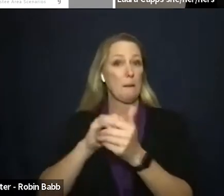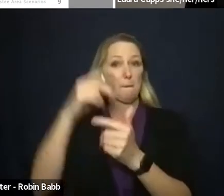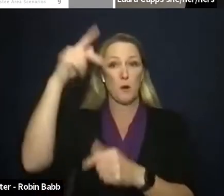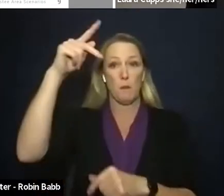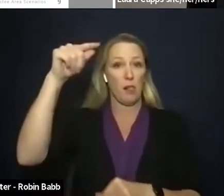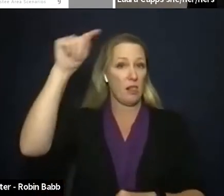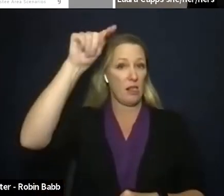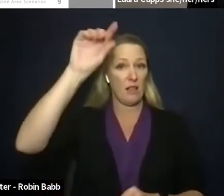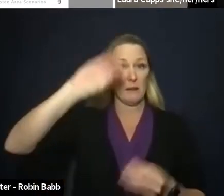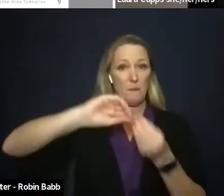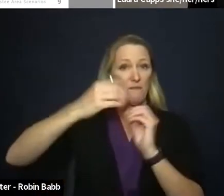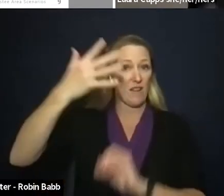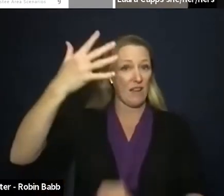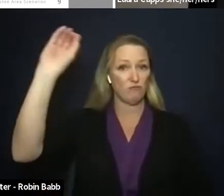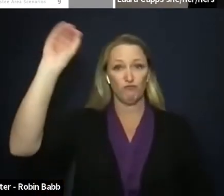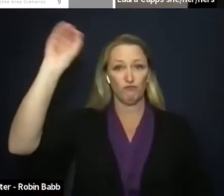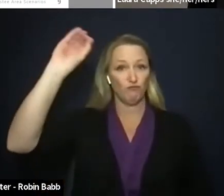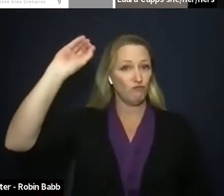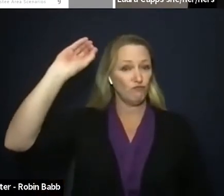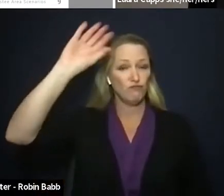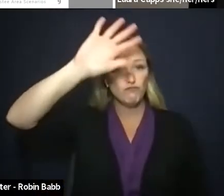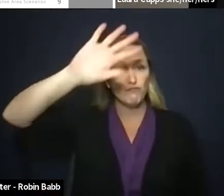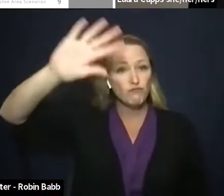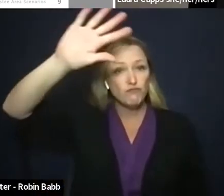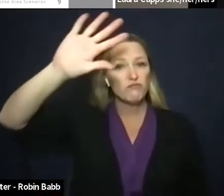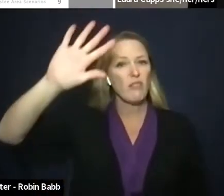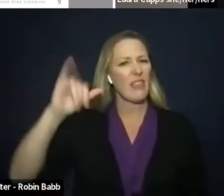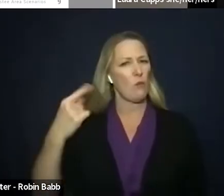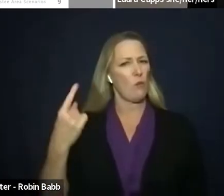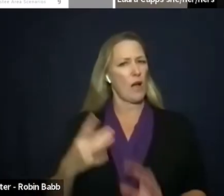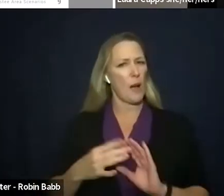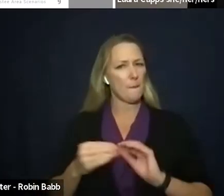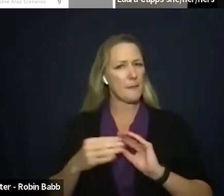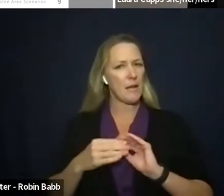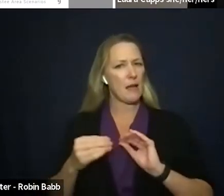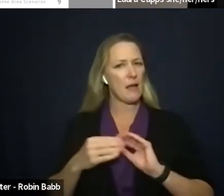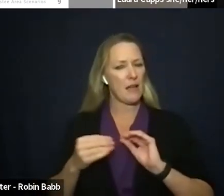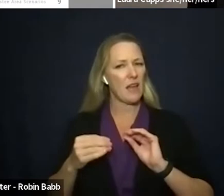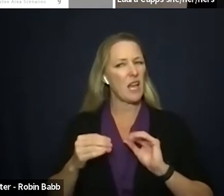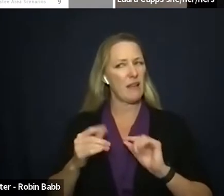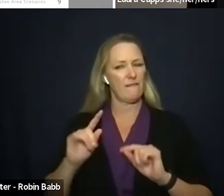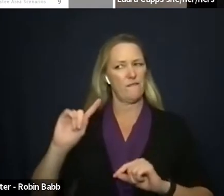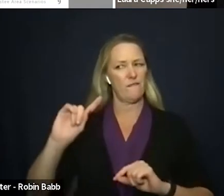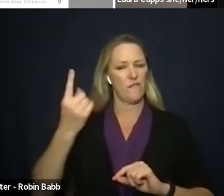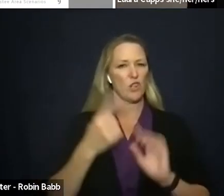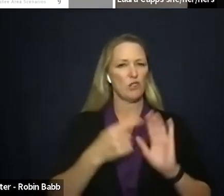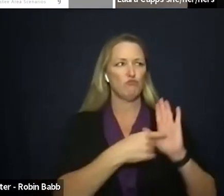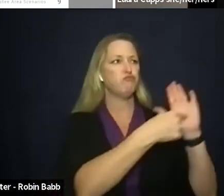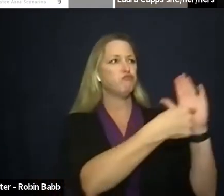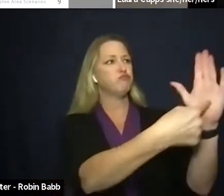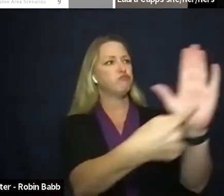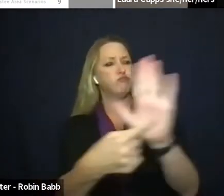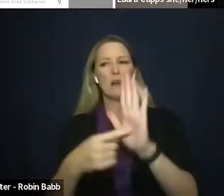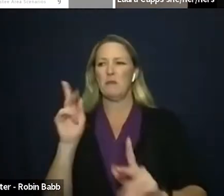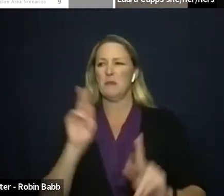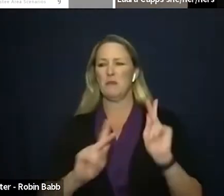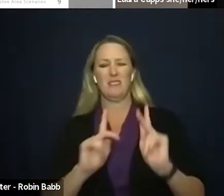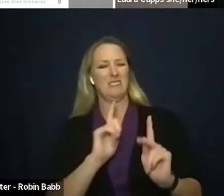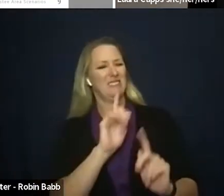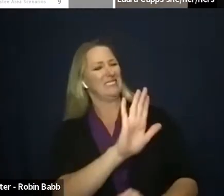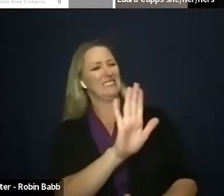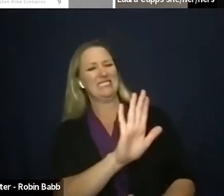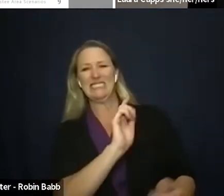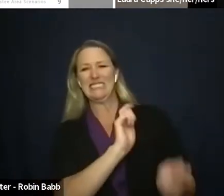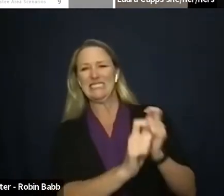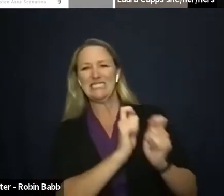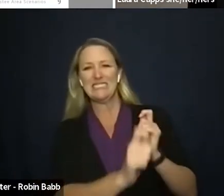there and so that was one of the comments when when this first one was presented to refine it to see about